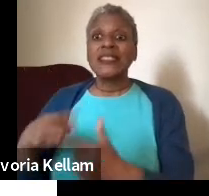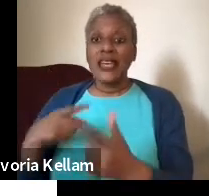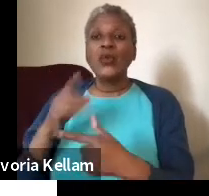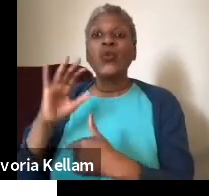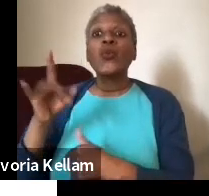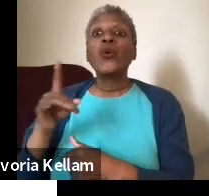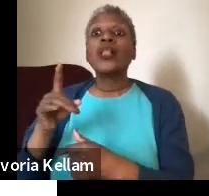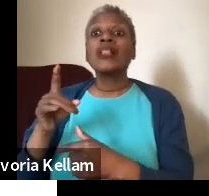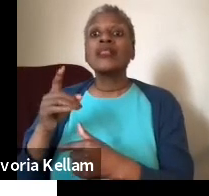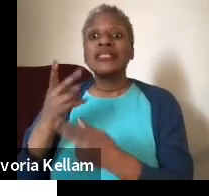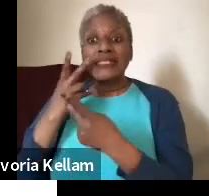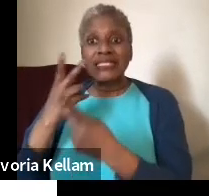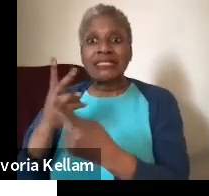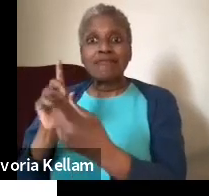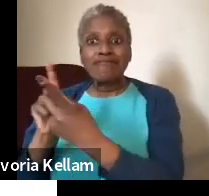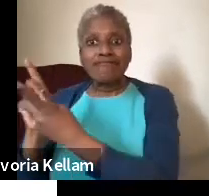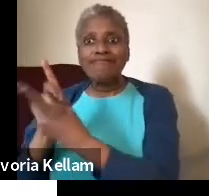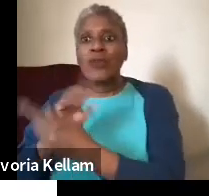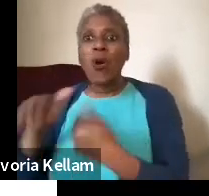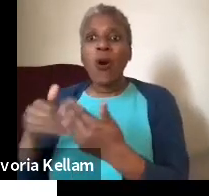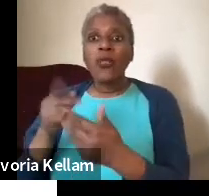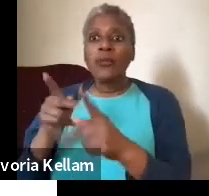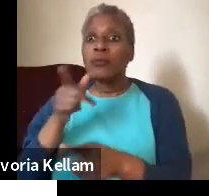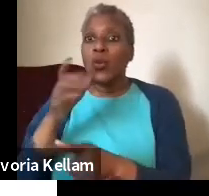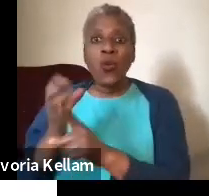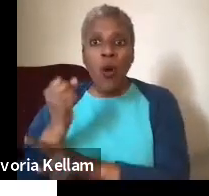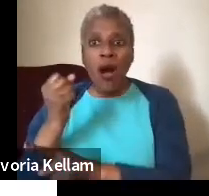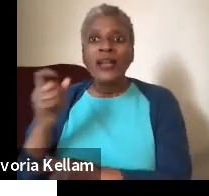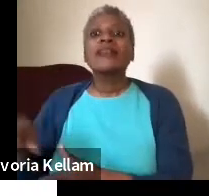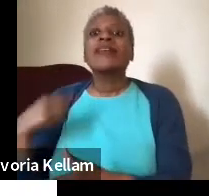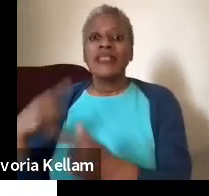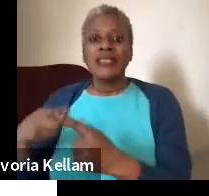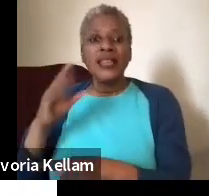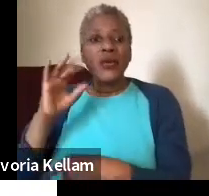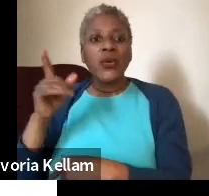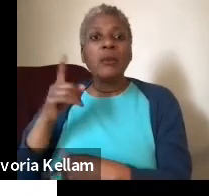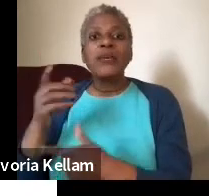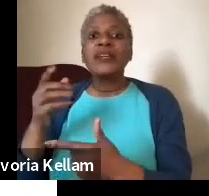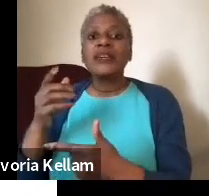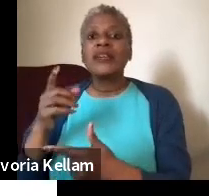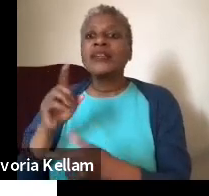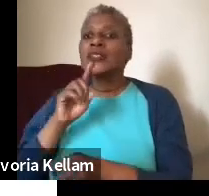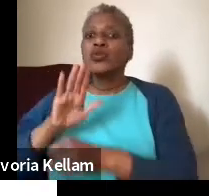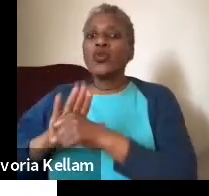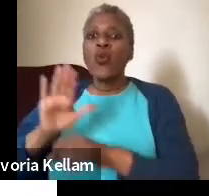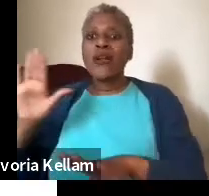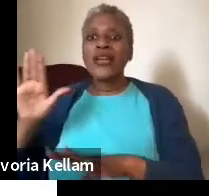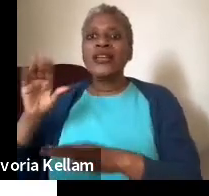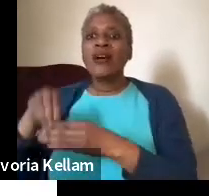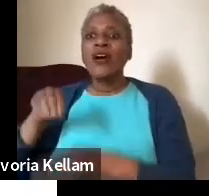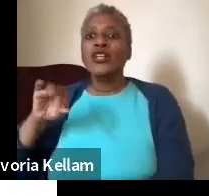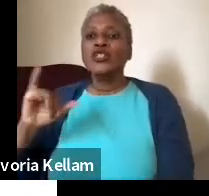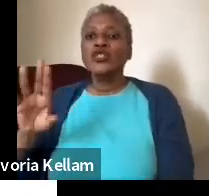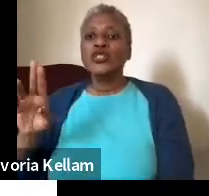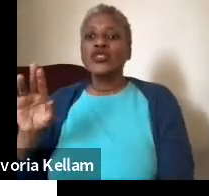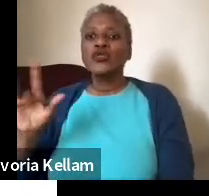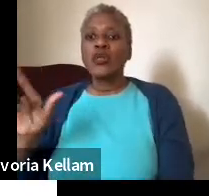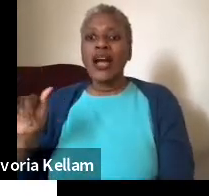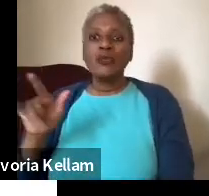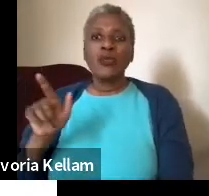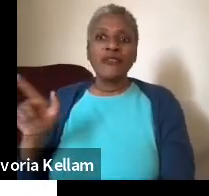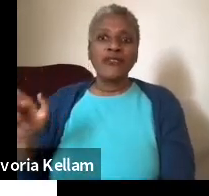Now, I just want to say that parents, they have a powerful voice in shaping the policies and priorities for New York City